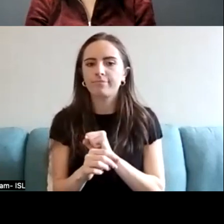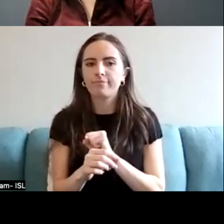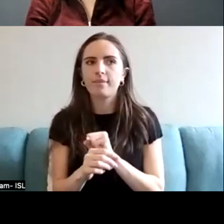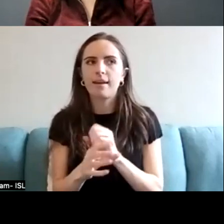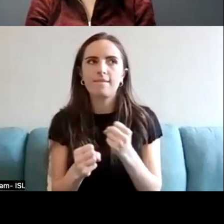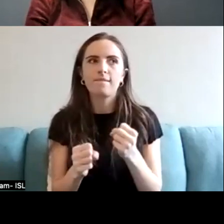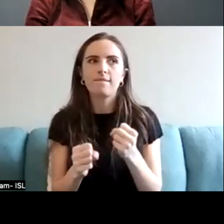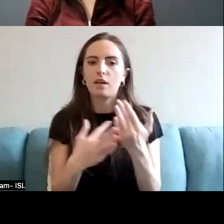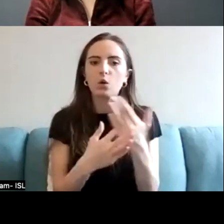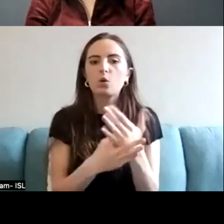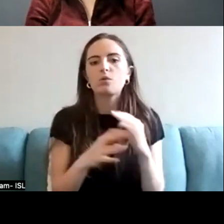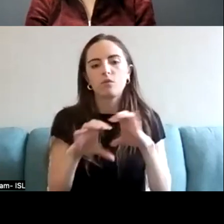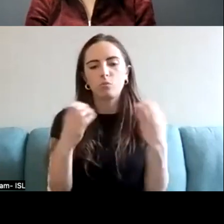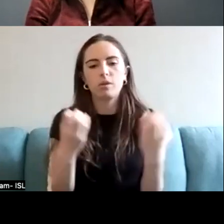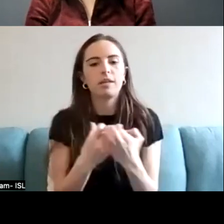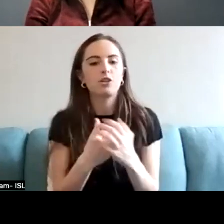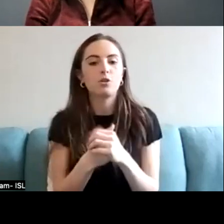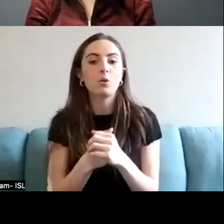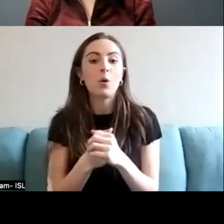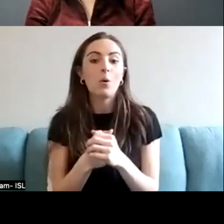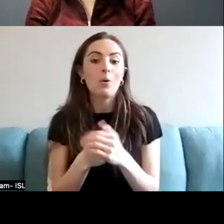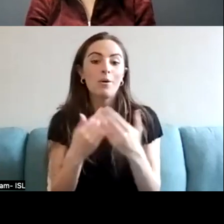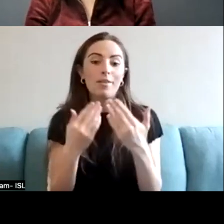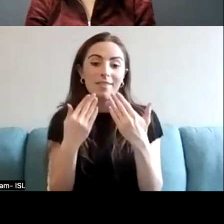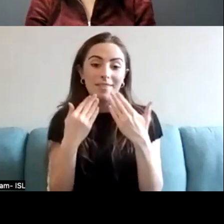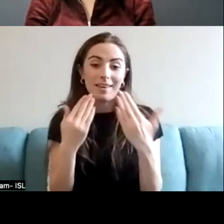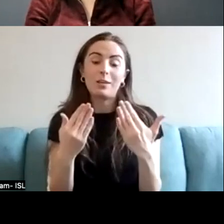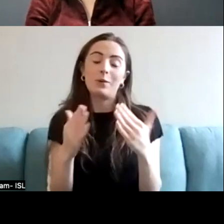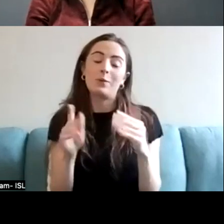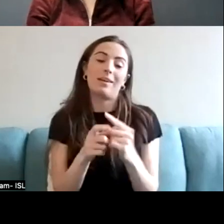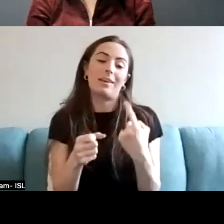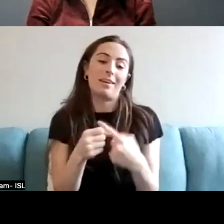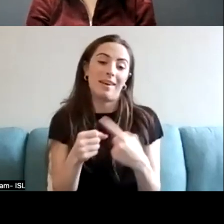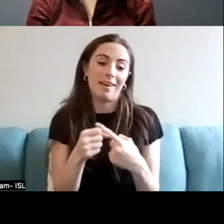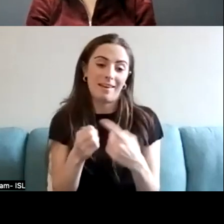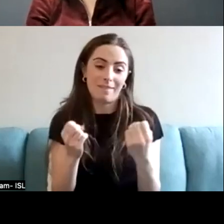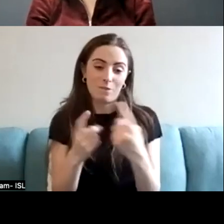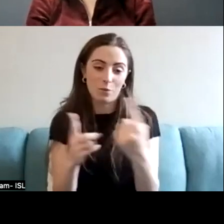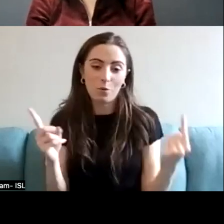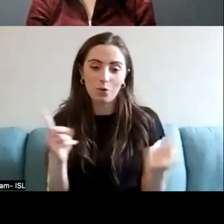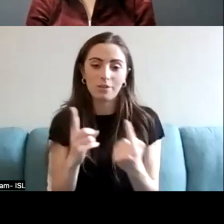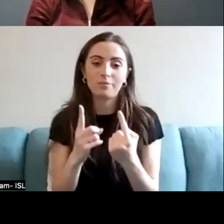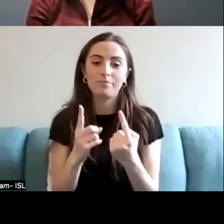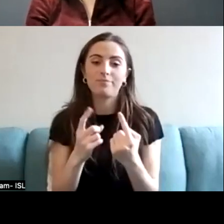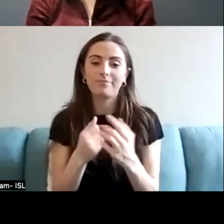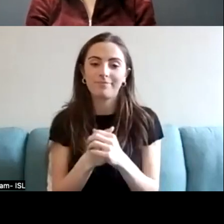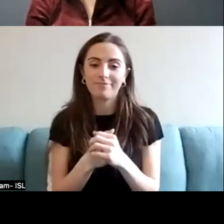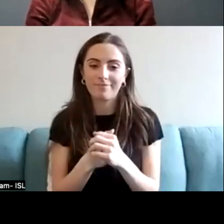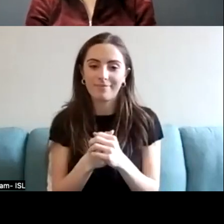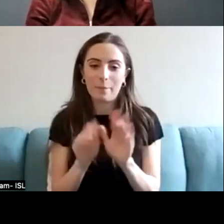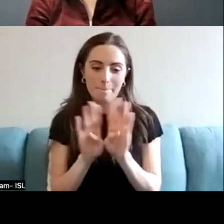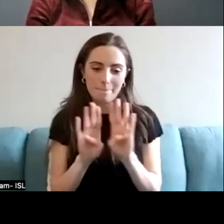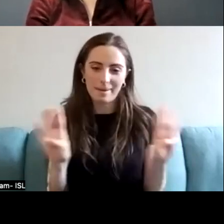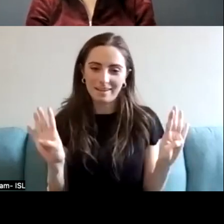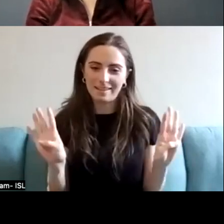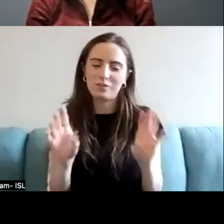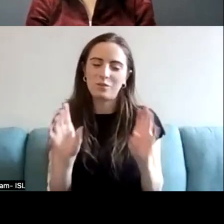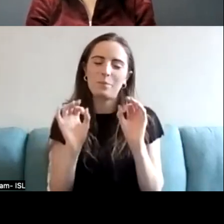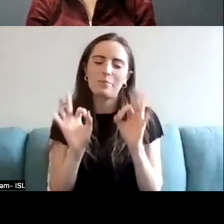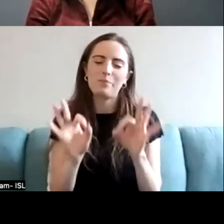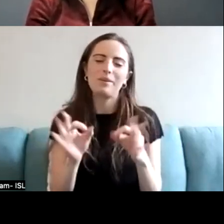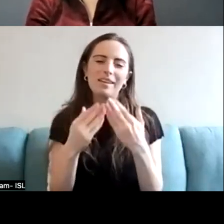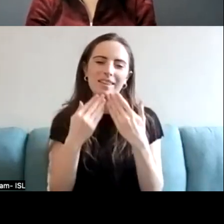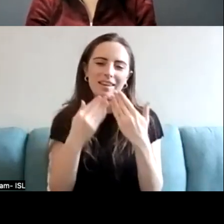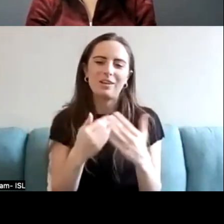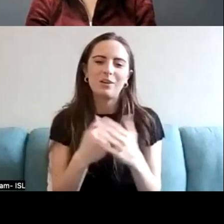inclusive communication. So I just want to say a huge thank you again to everyone for taking part, to my panelists here who are fantastic,